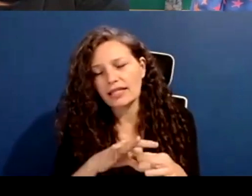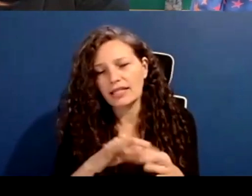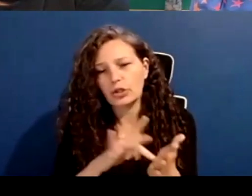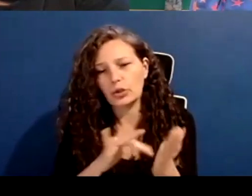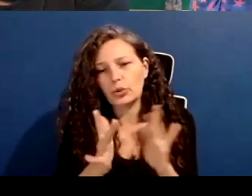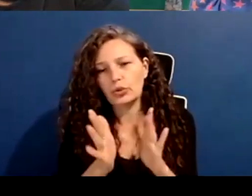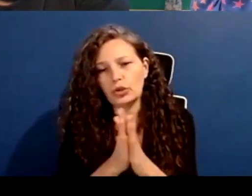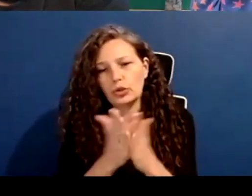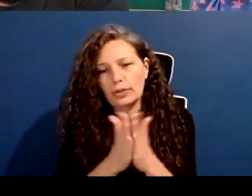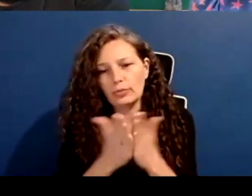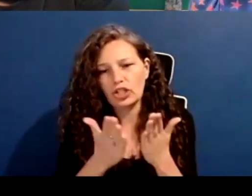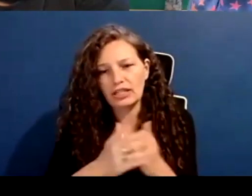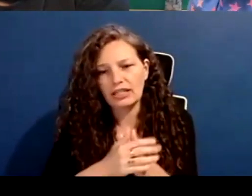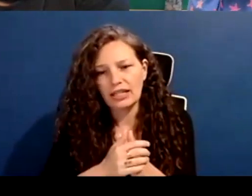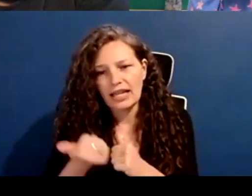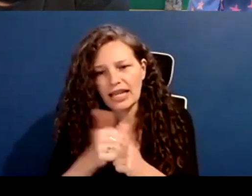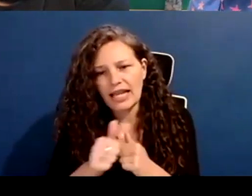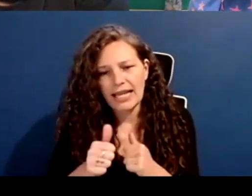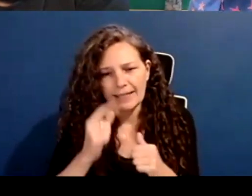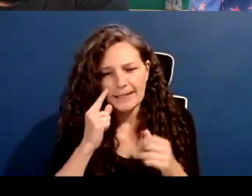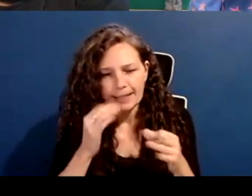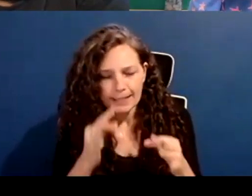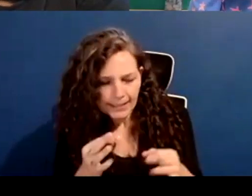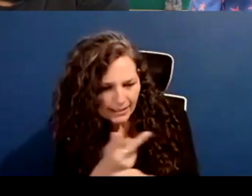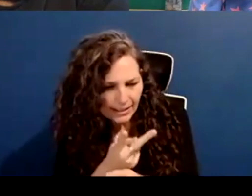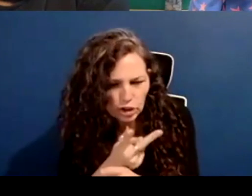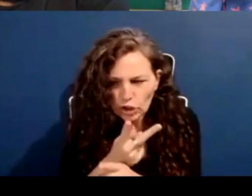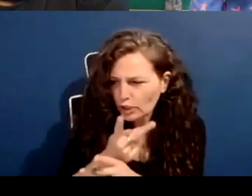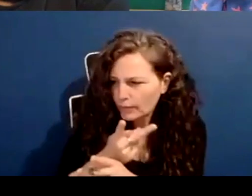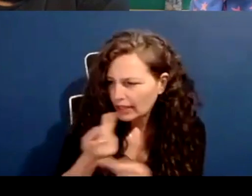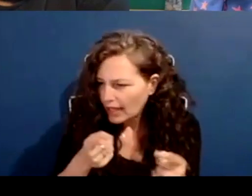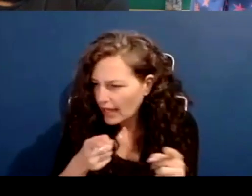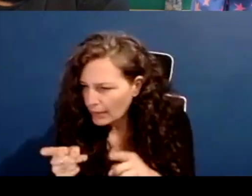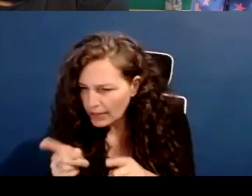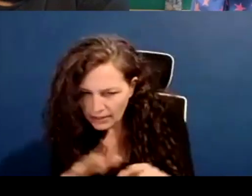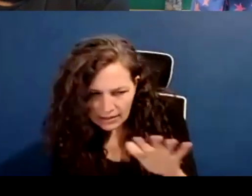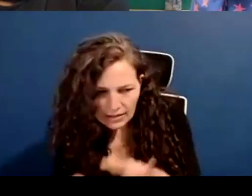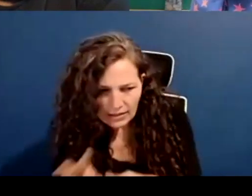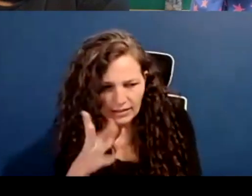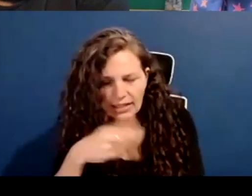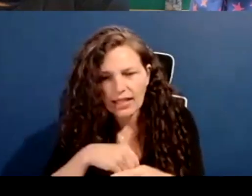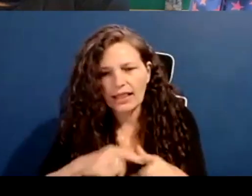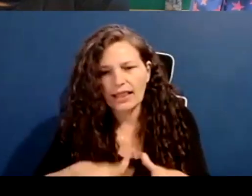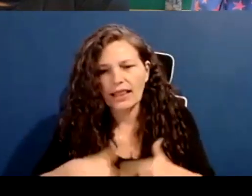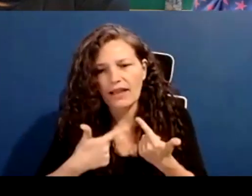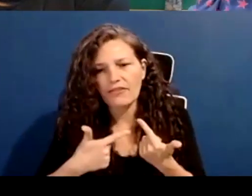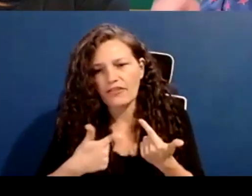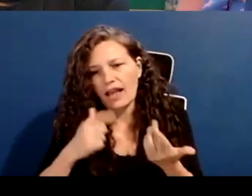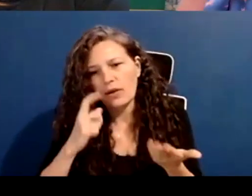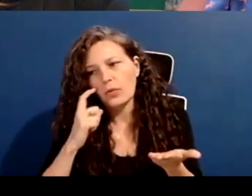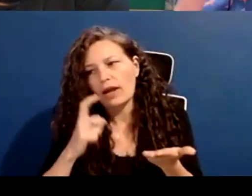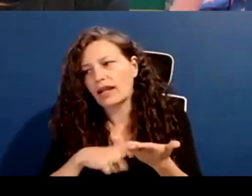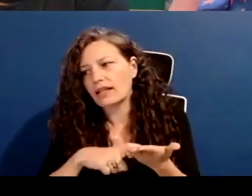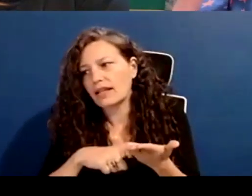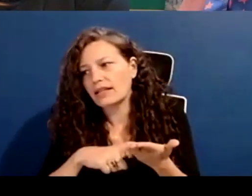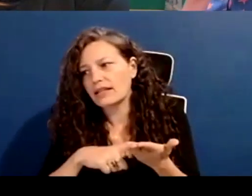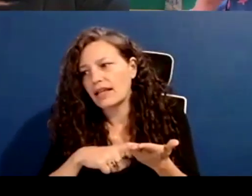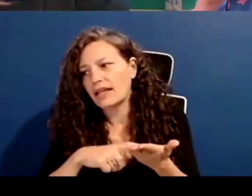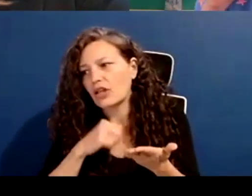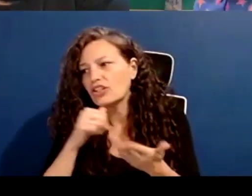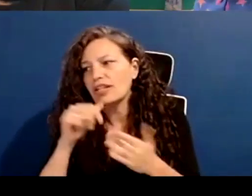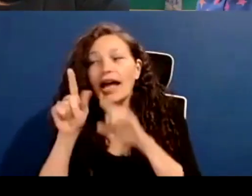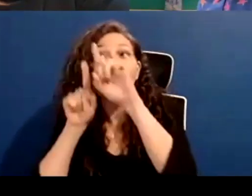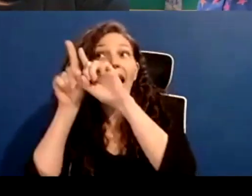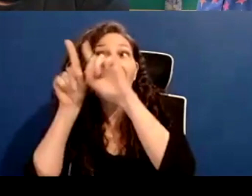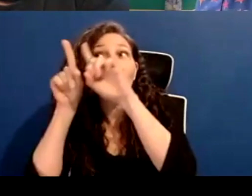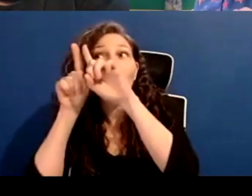any discernment that I do in my life as well, is recognizing that there's not an asterisk there or